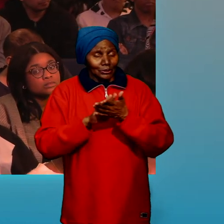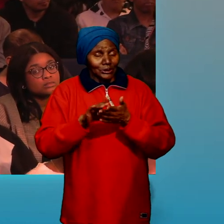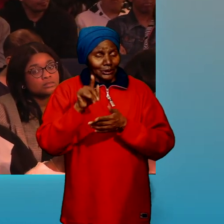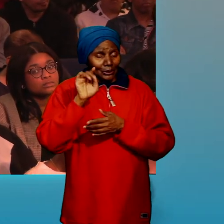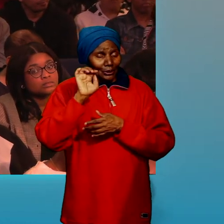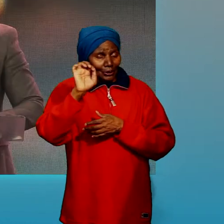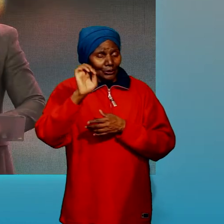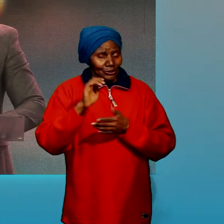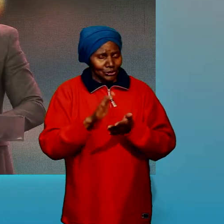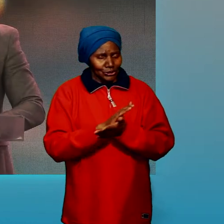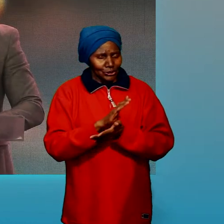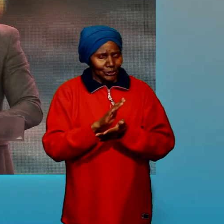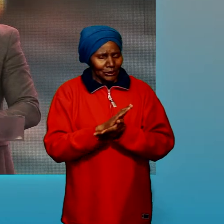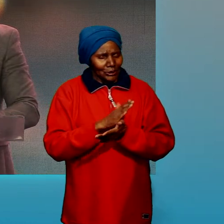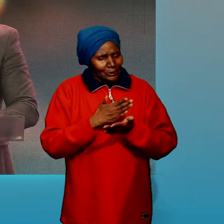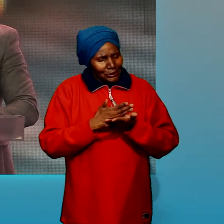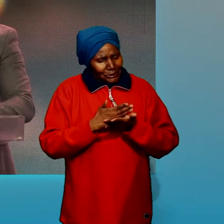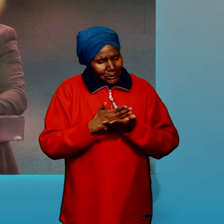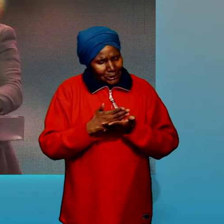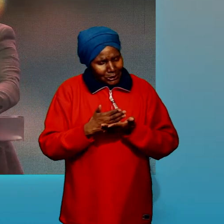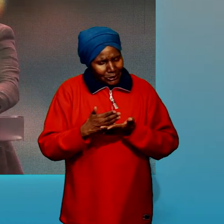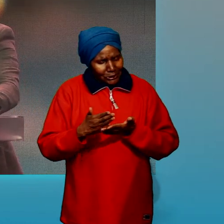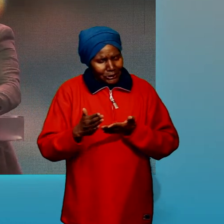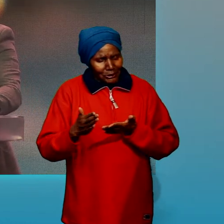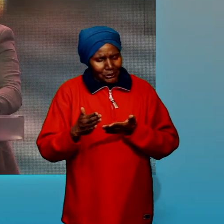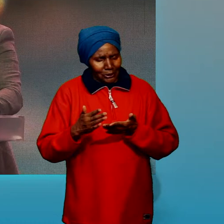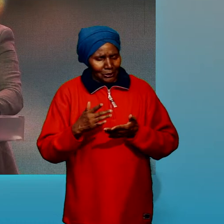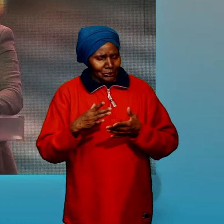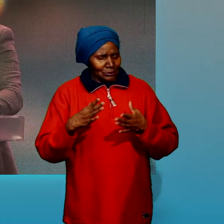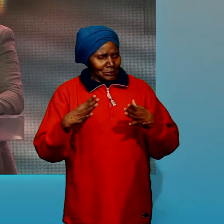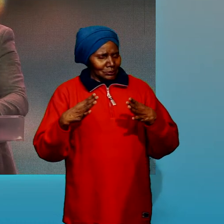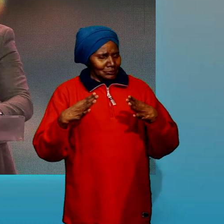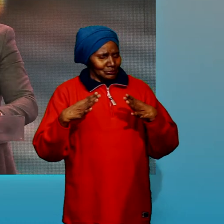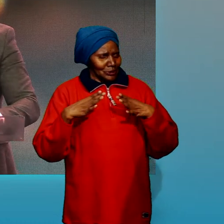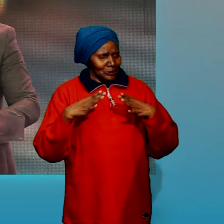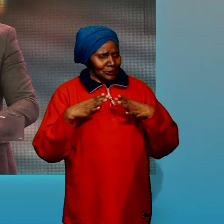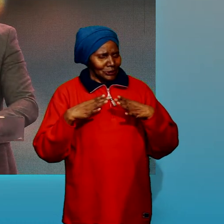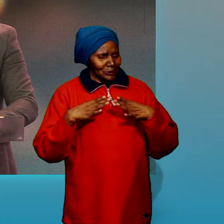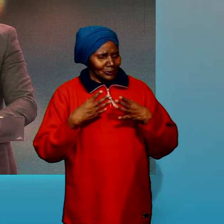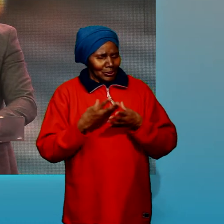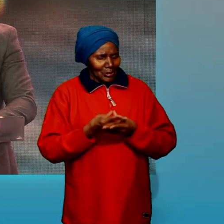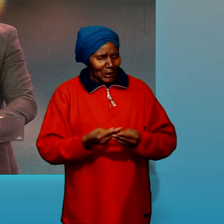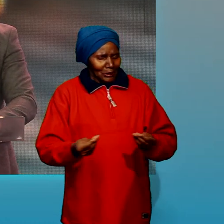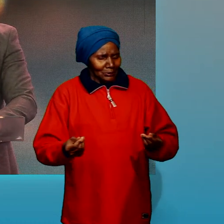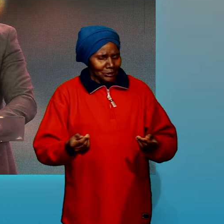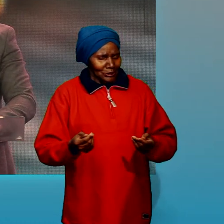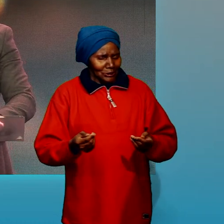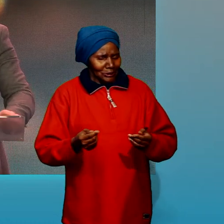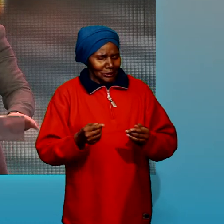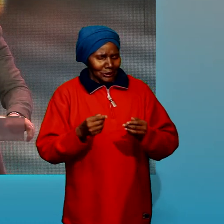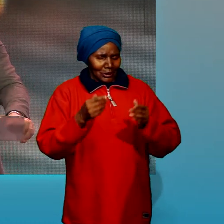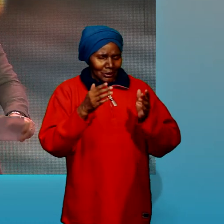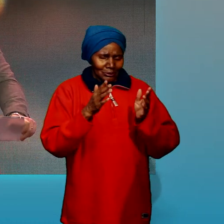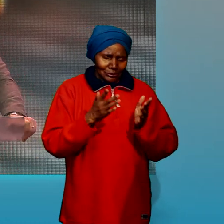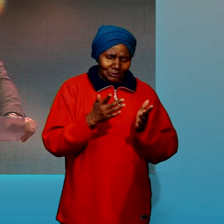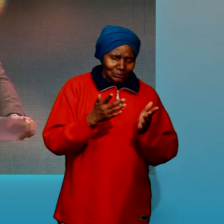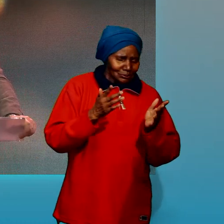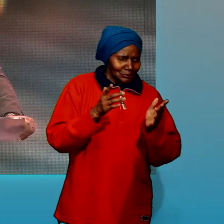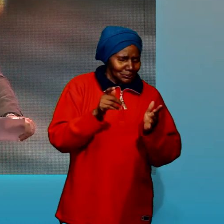clean, willing, empty vessel being used by God.